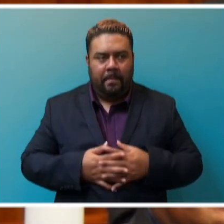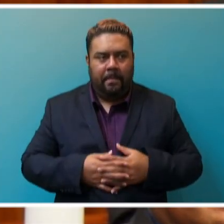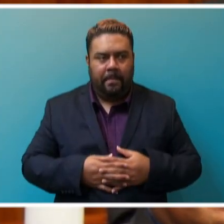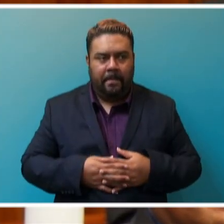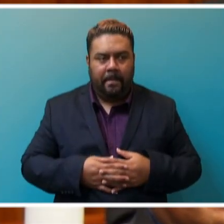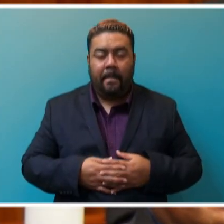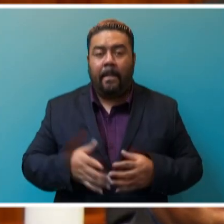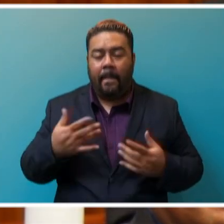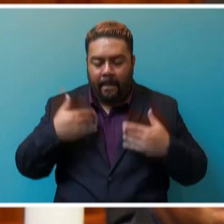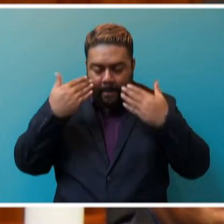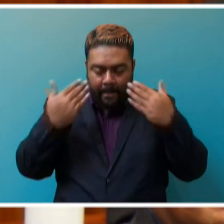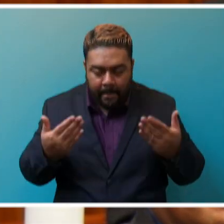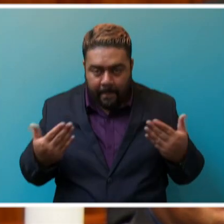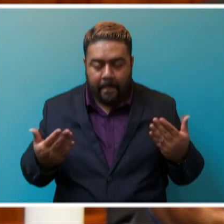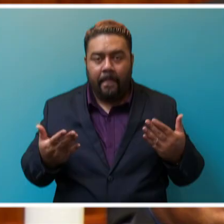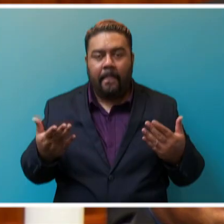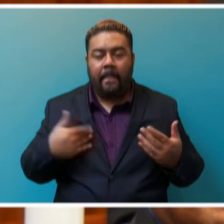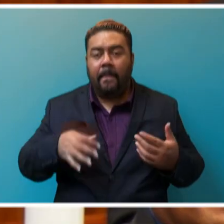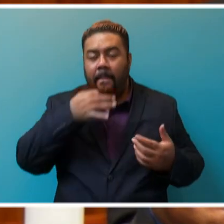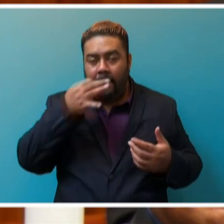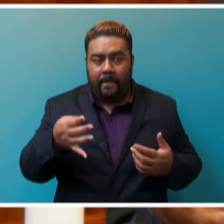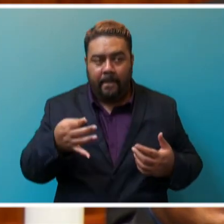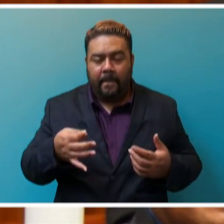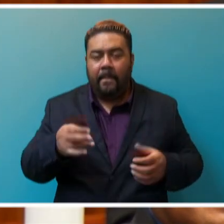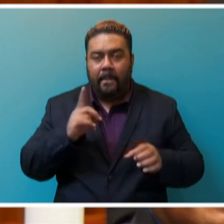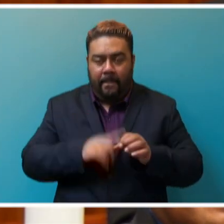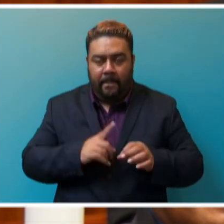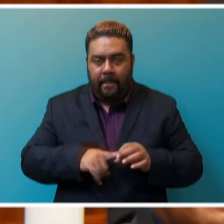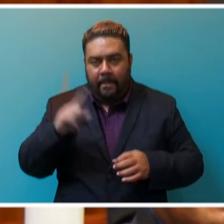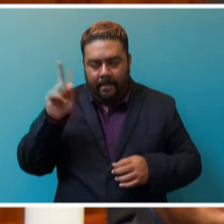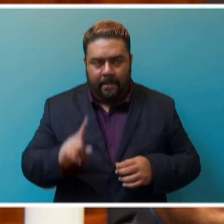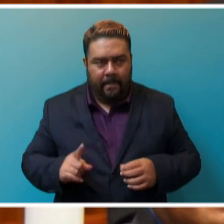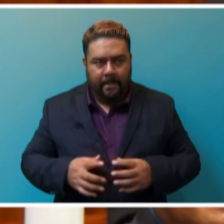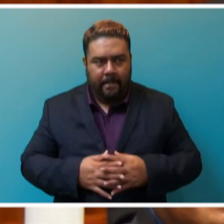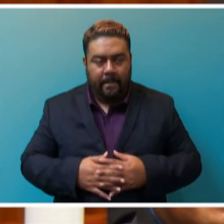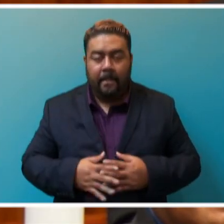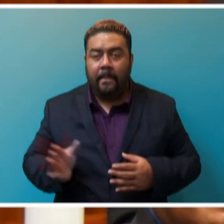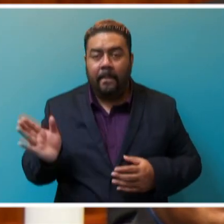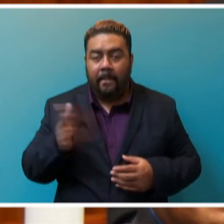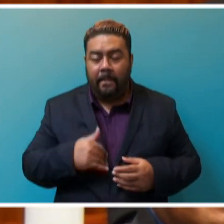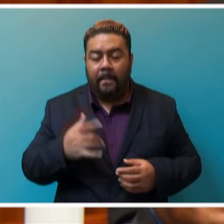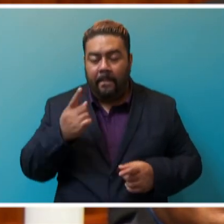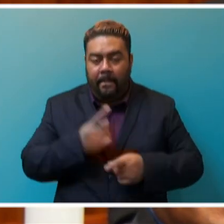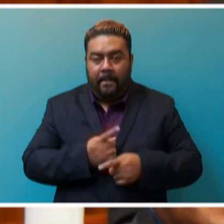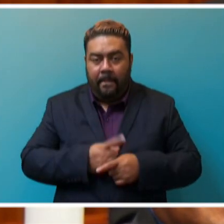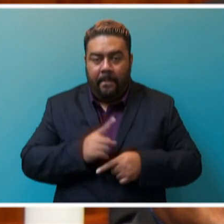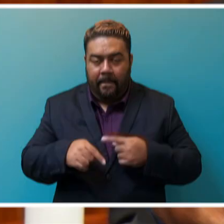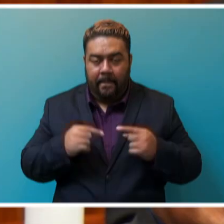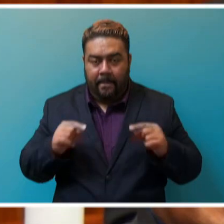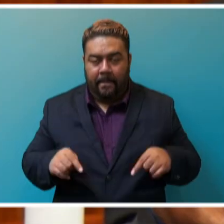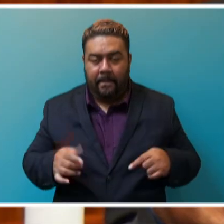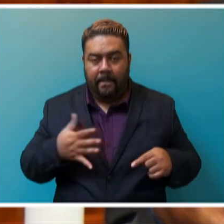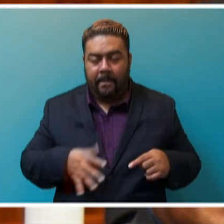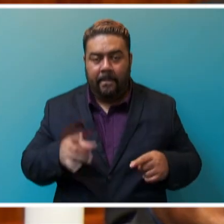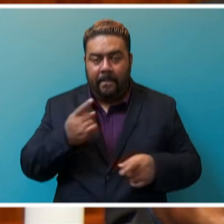am appreciative of the fact that I have been asked to answer this question today. With all being highlighted, Mr. Speaker, sir, I would like to